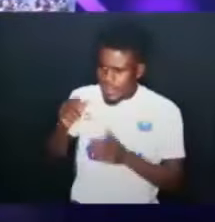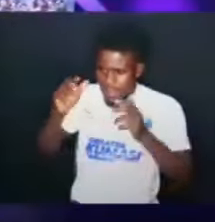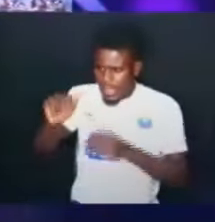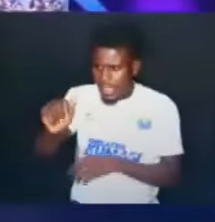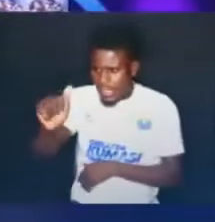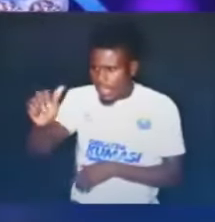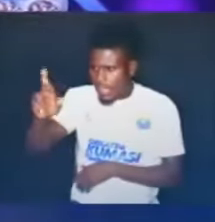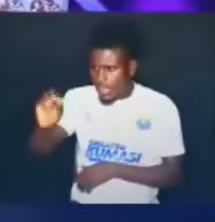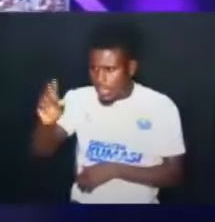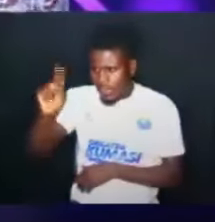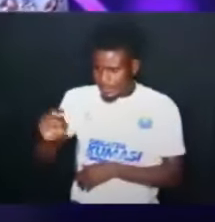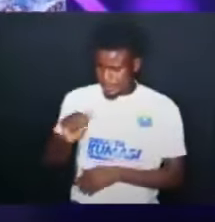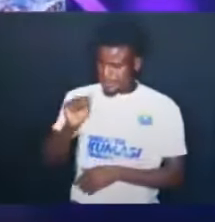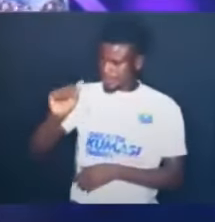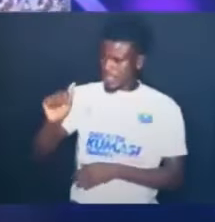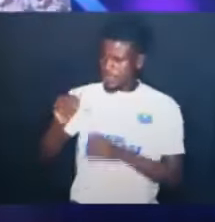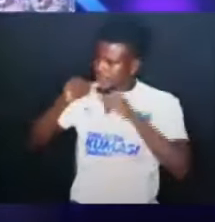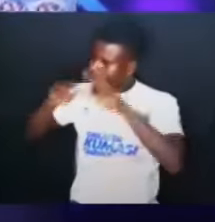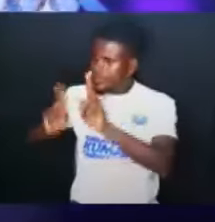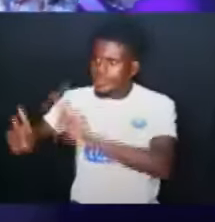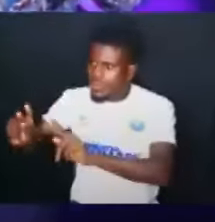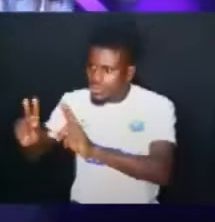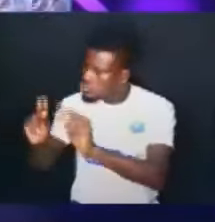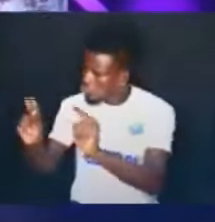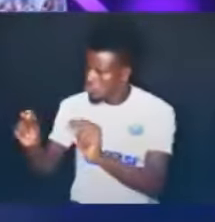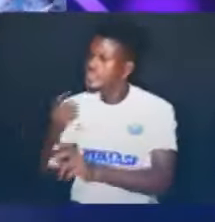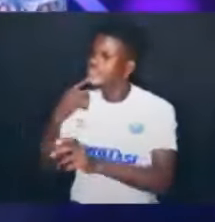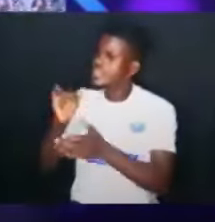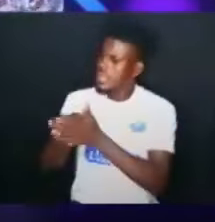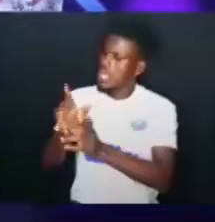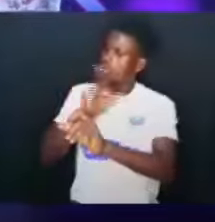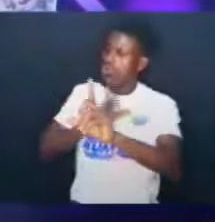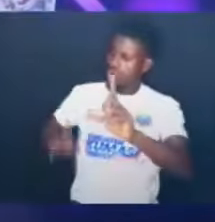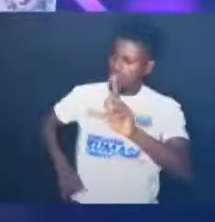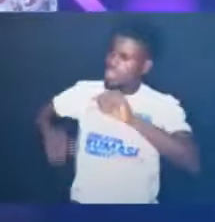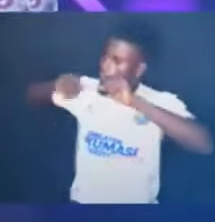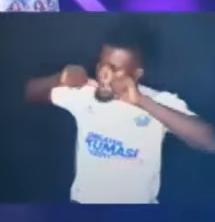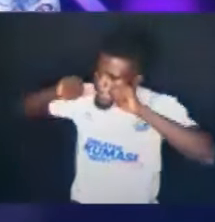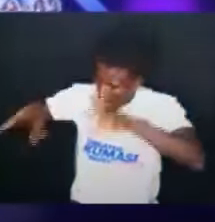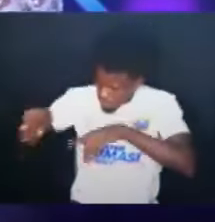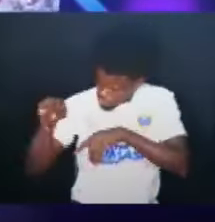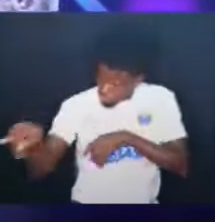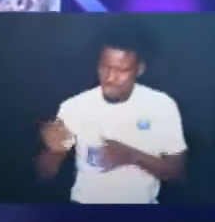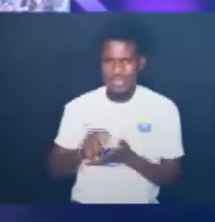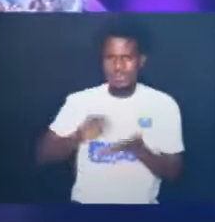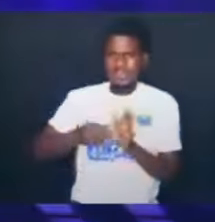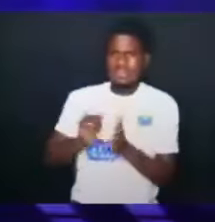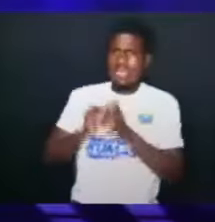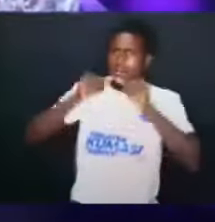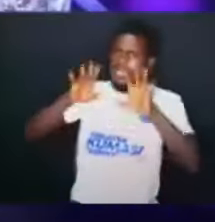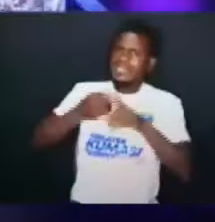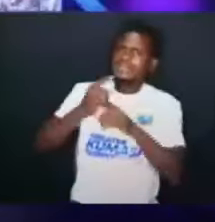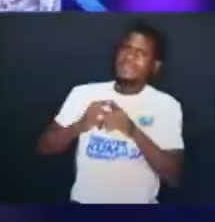Moses said, "On country wrong, so on Ninkrofono Kasa, country won't say, Euradi, and Shirao." Now, when